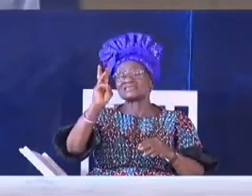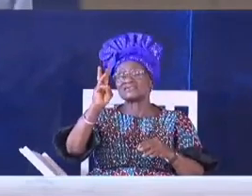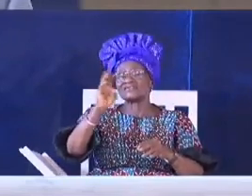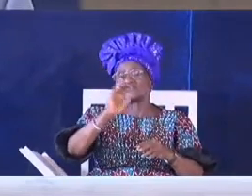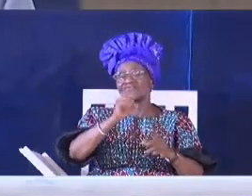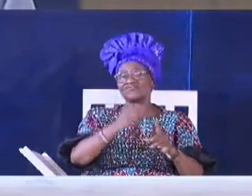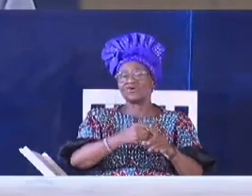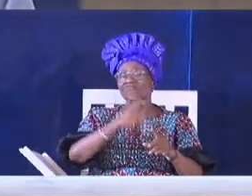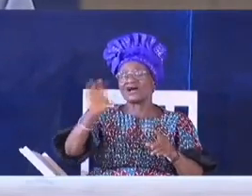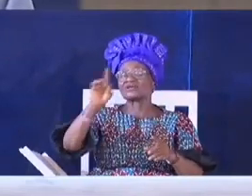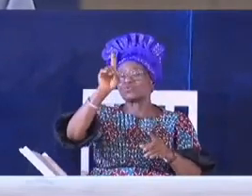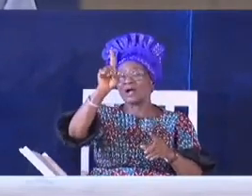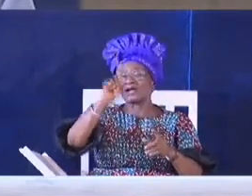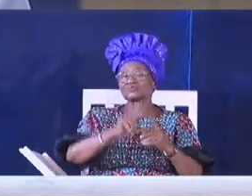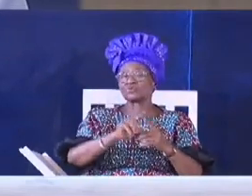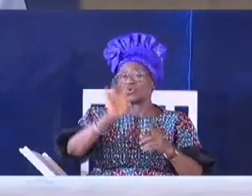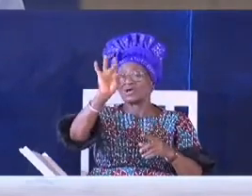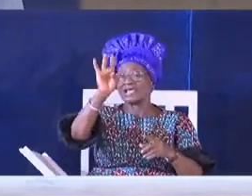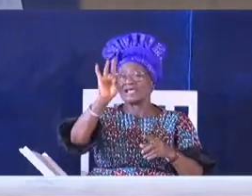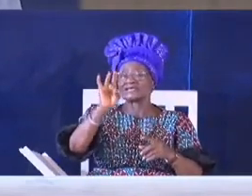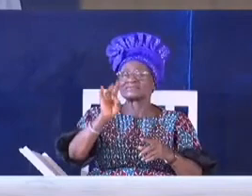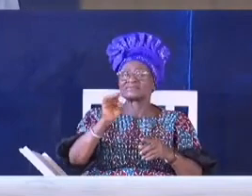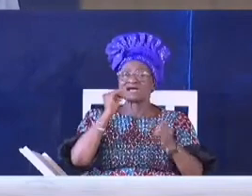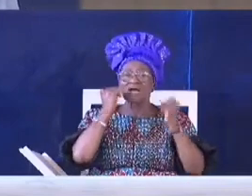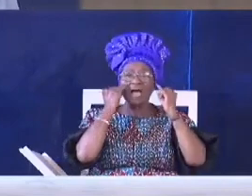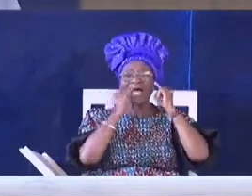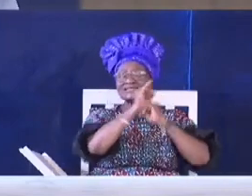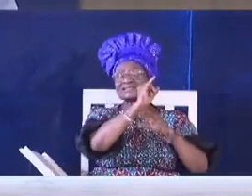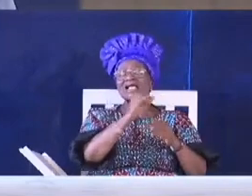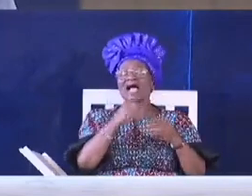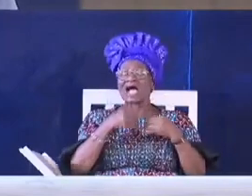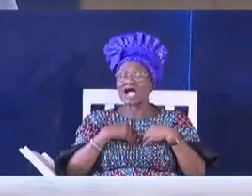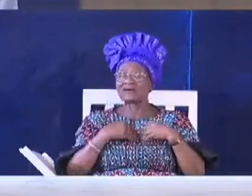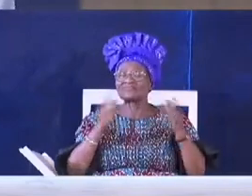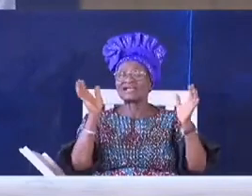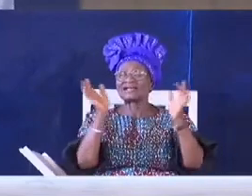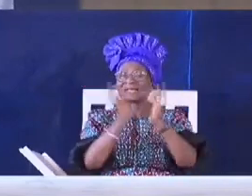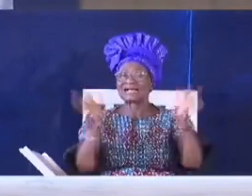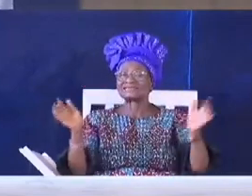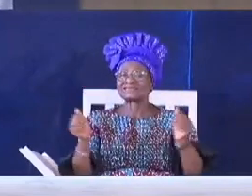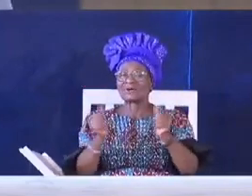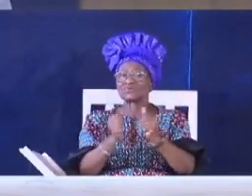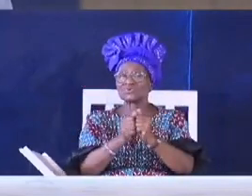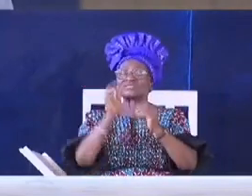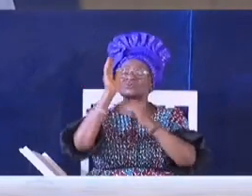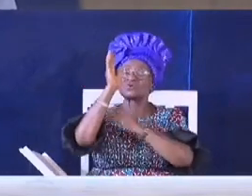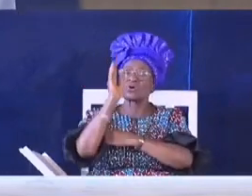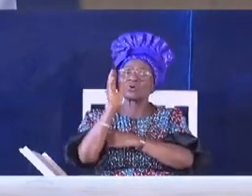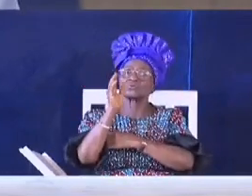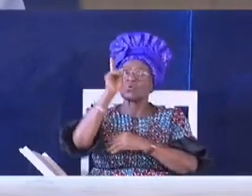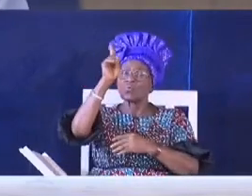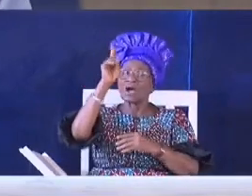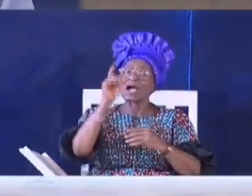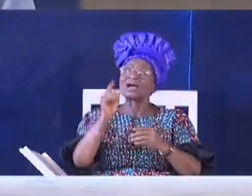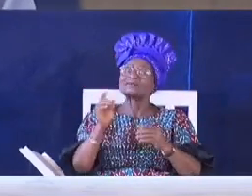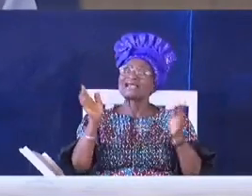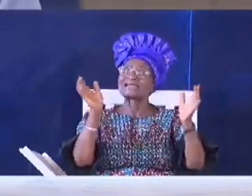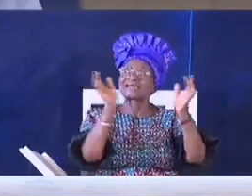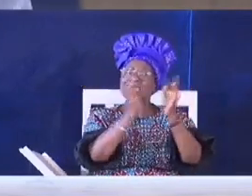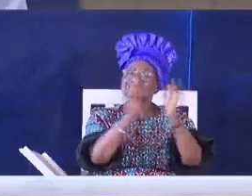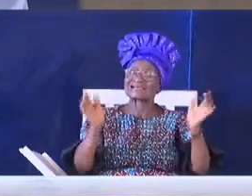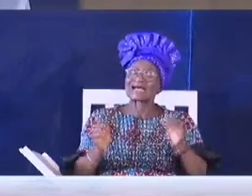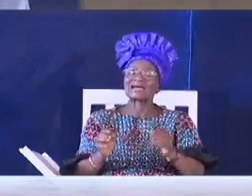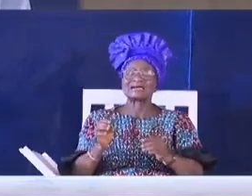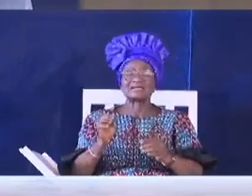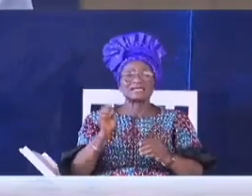from verse 1 to 8. Isaiah had an encounter with God One encounter.